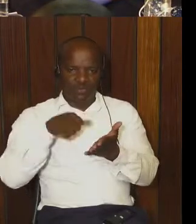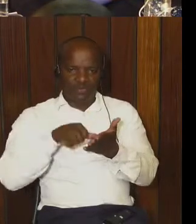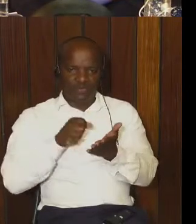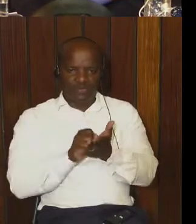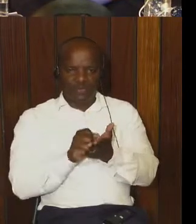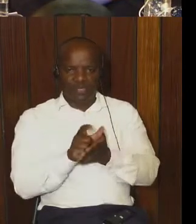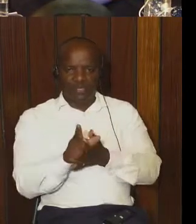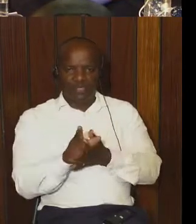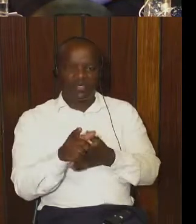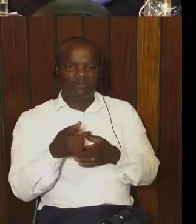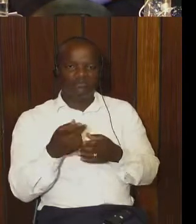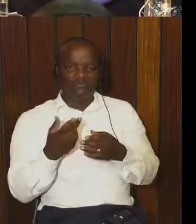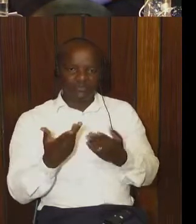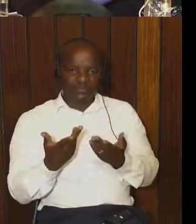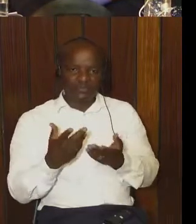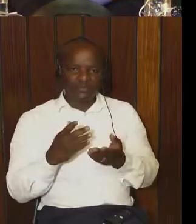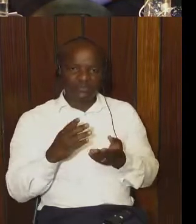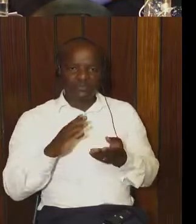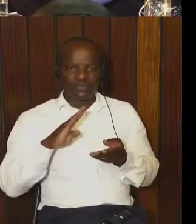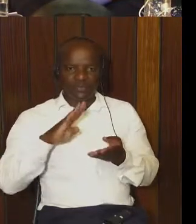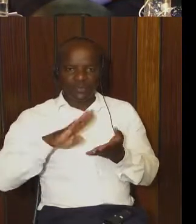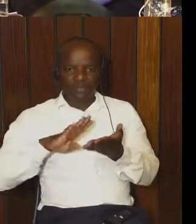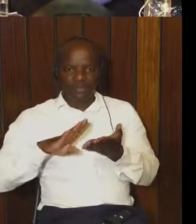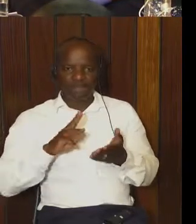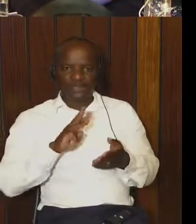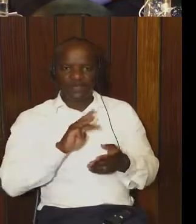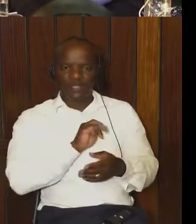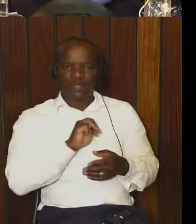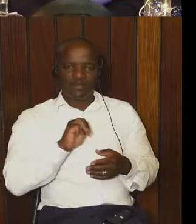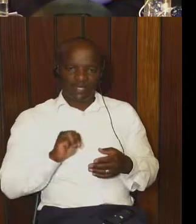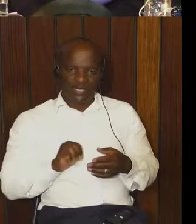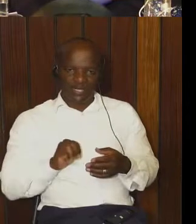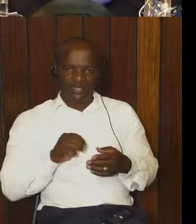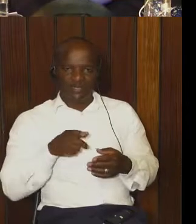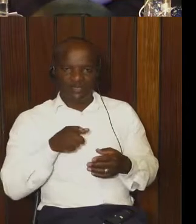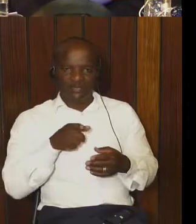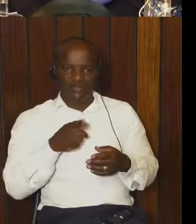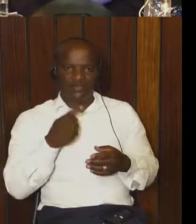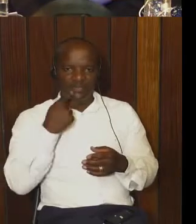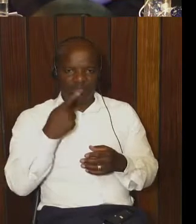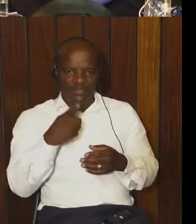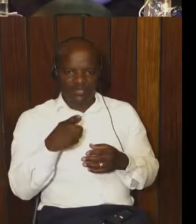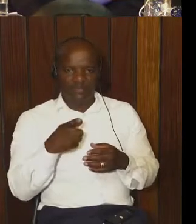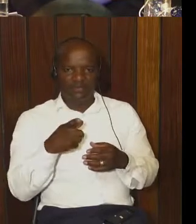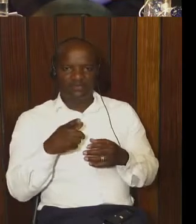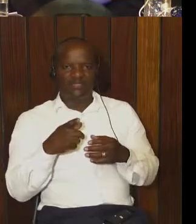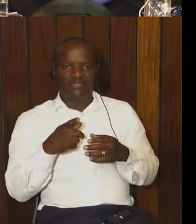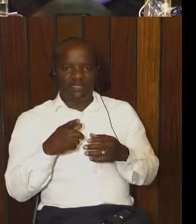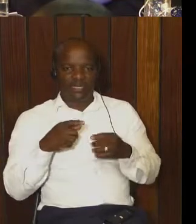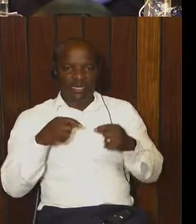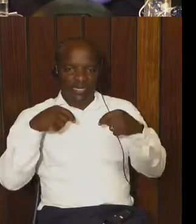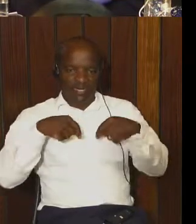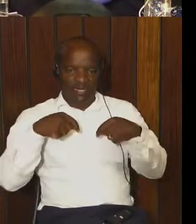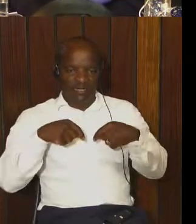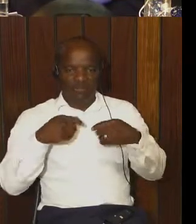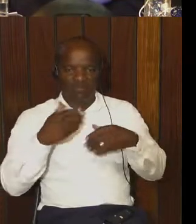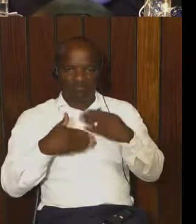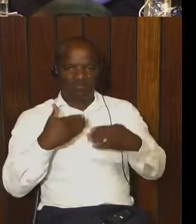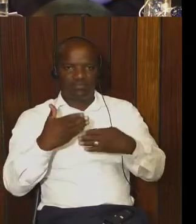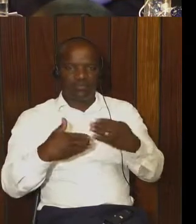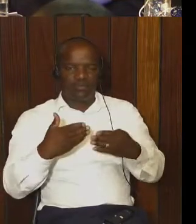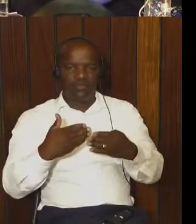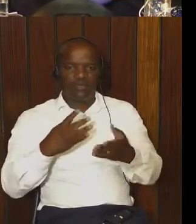out on tender? The minister granted us that concurrence. That concurrence, as a result of that concurrence, the tender